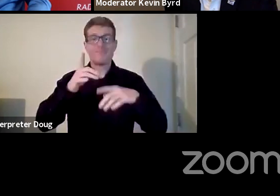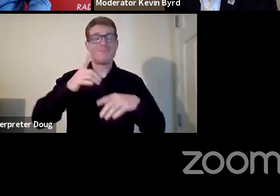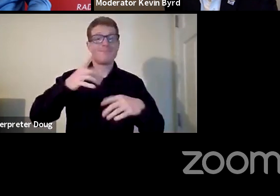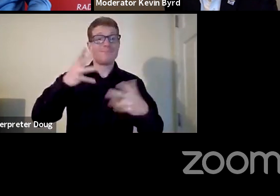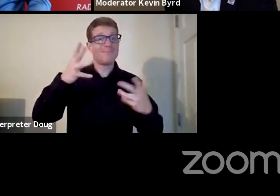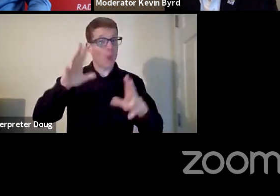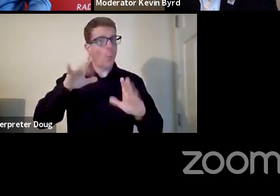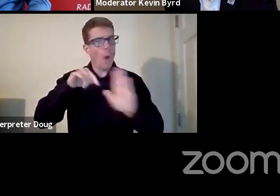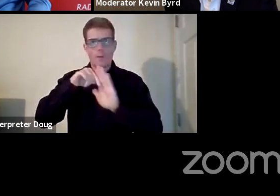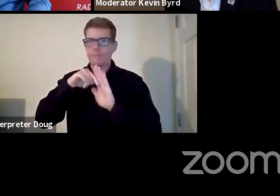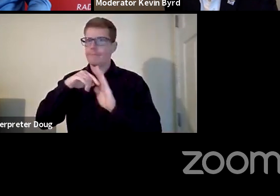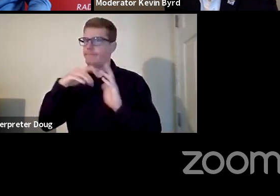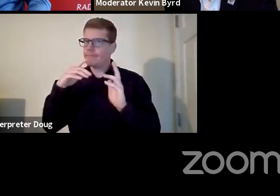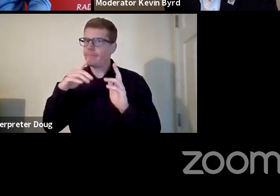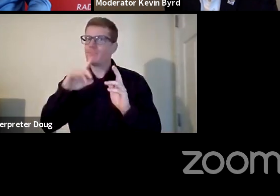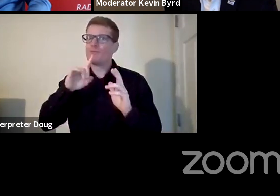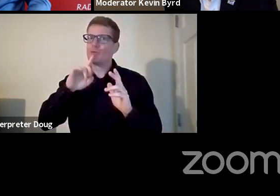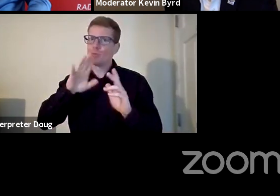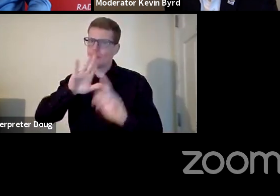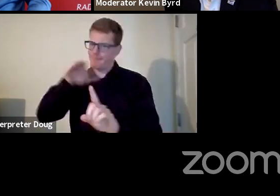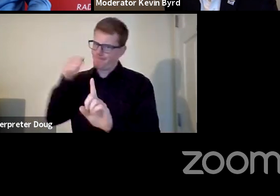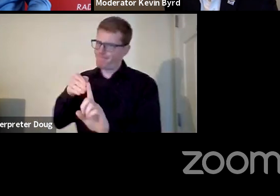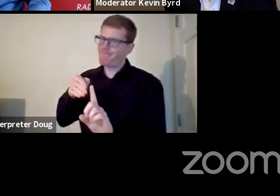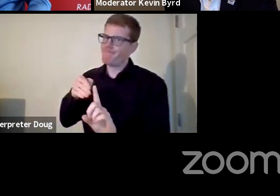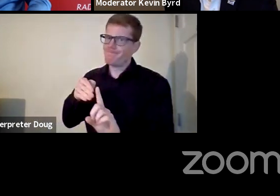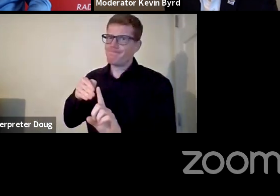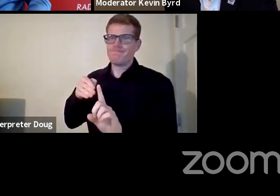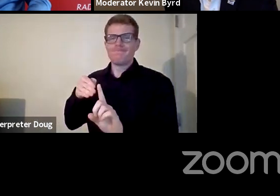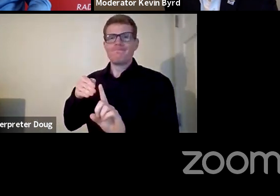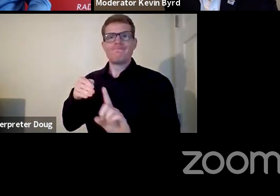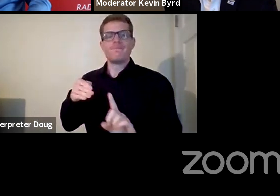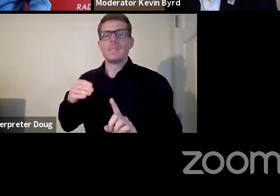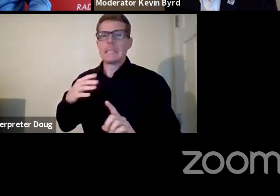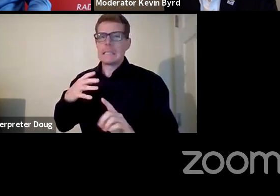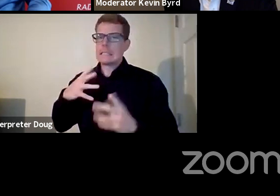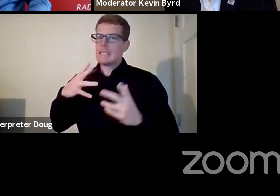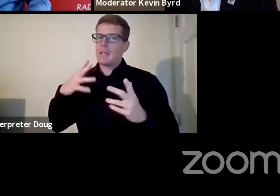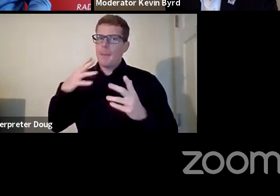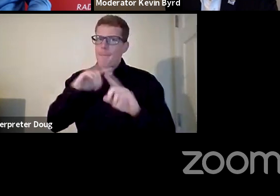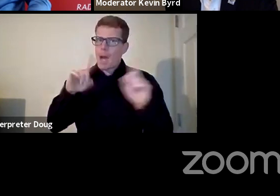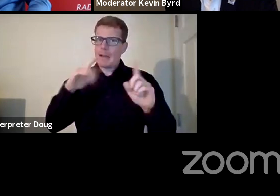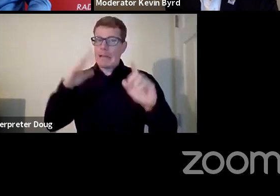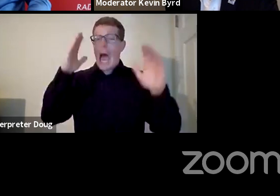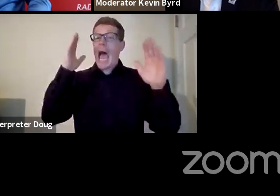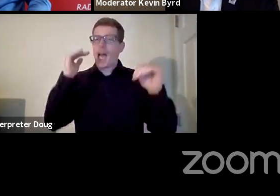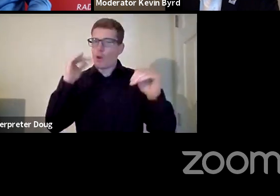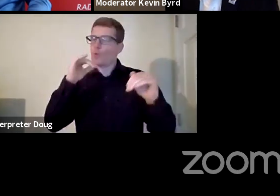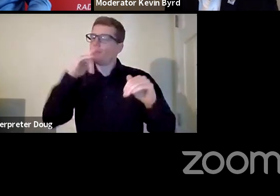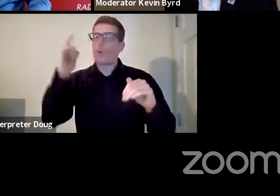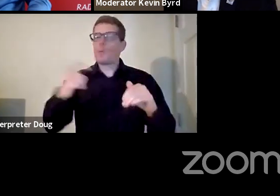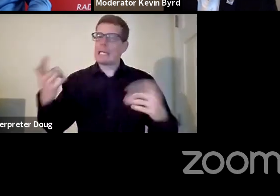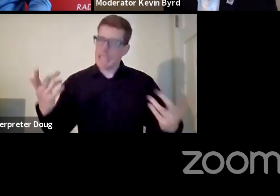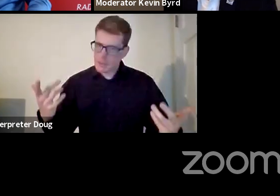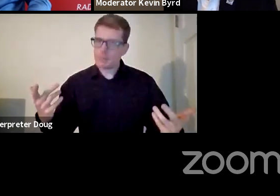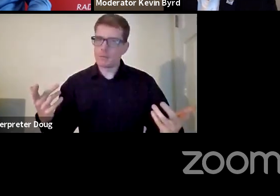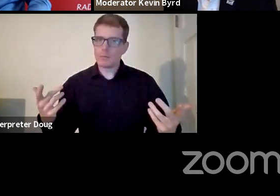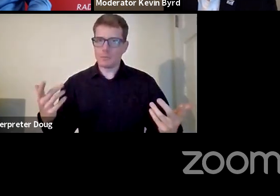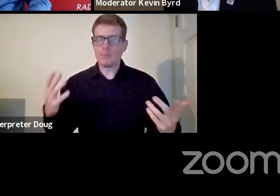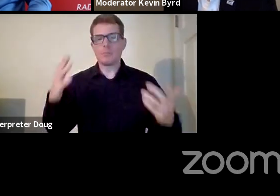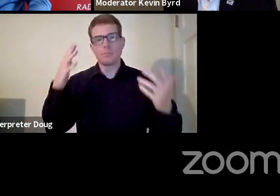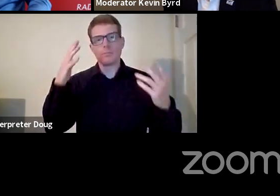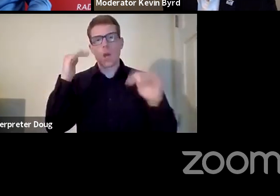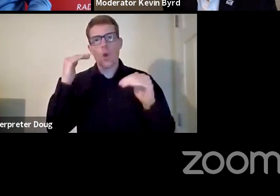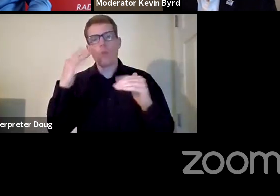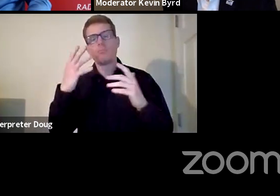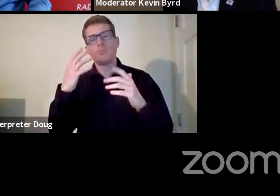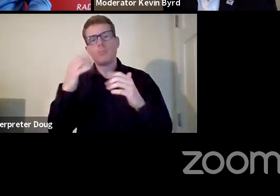but I really hope that we don't have to do that, and then we can rely on the culture and the everybody else, sort of the sense